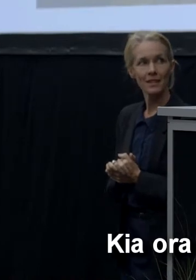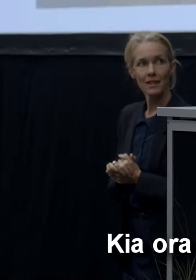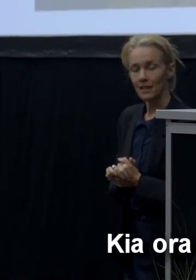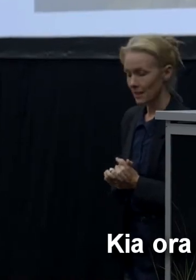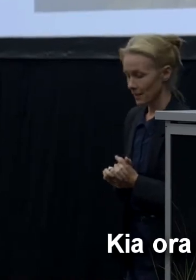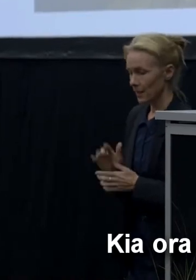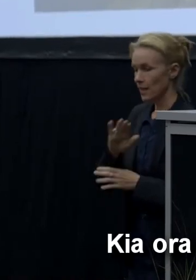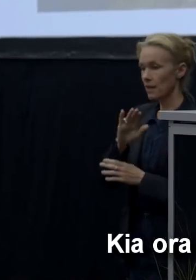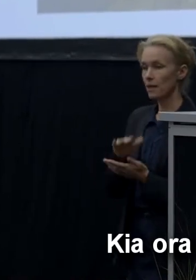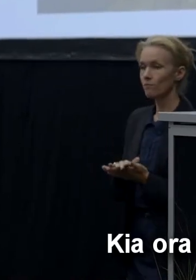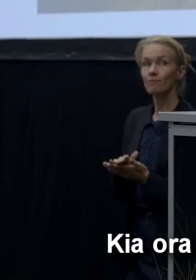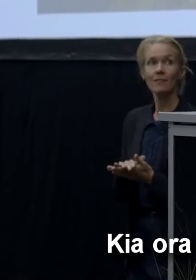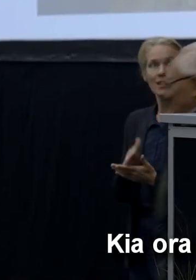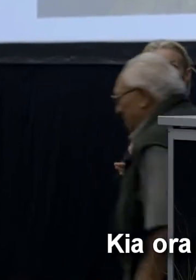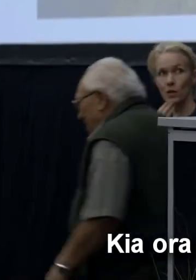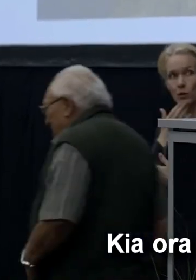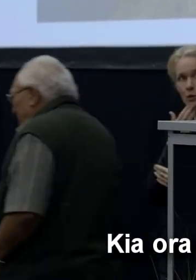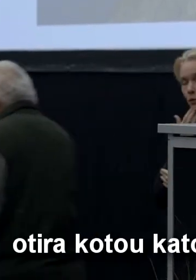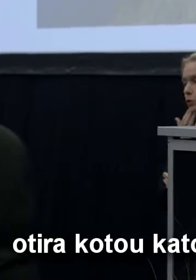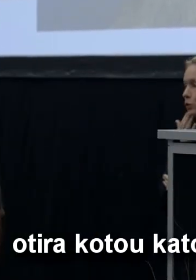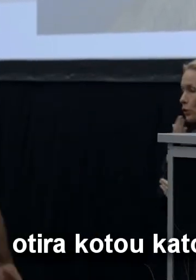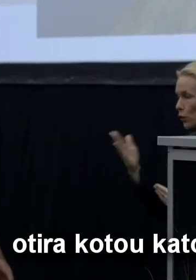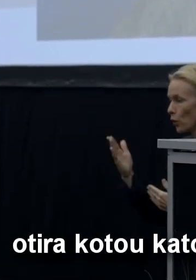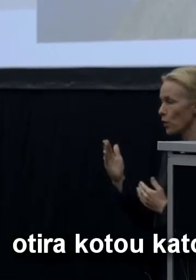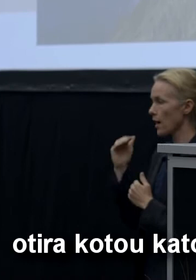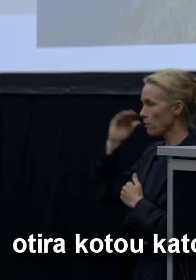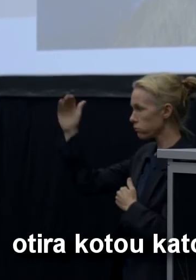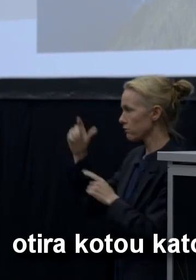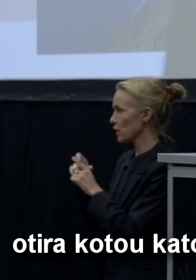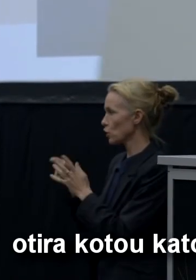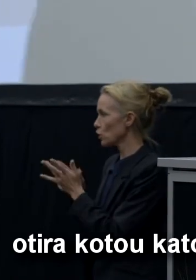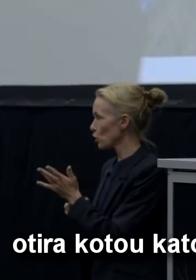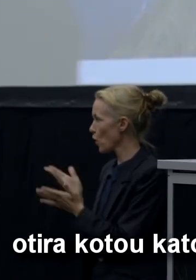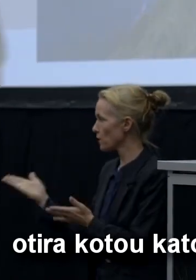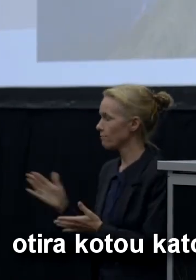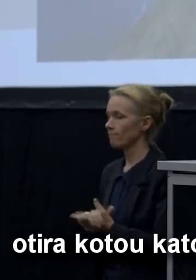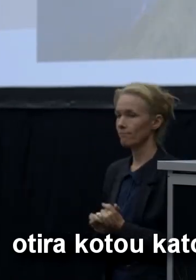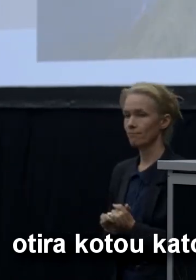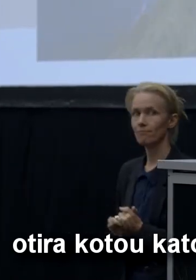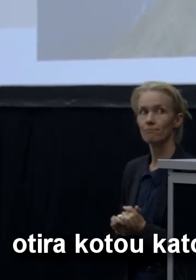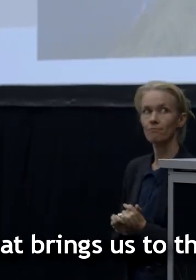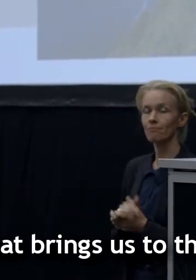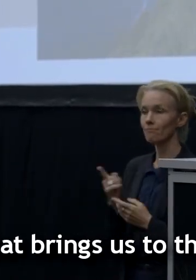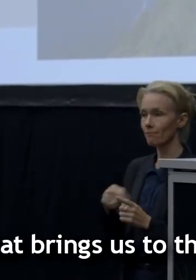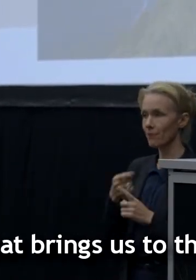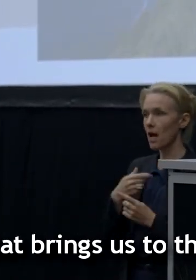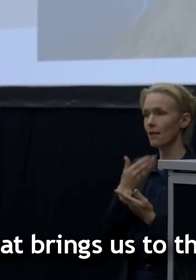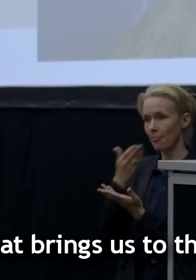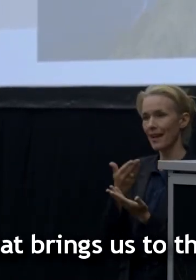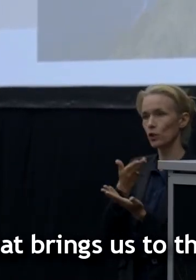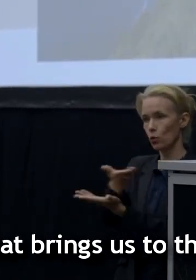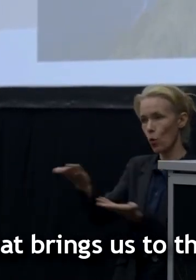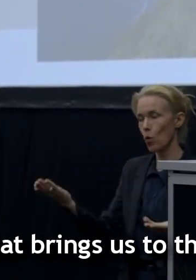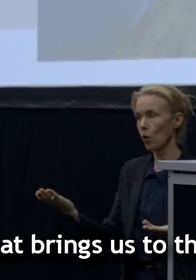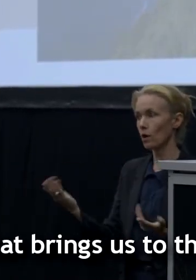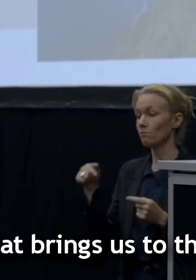Kia ora, tēnei te mihi kia koe korotono. Tira koutou katoa i tūtū mai tēnei rā, tēnā koutou katoa. That brings us to